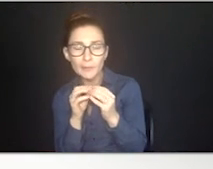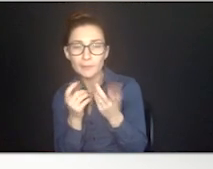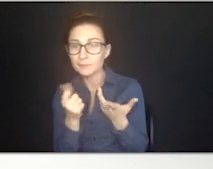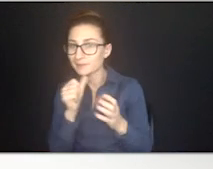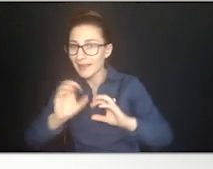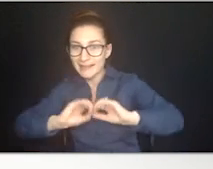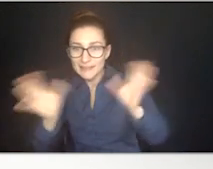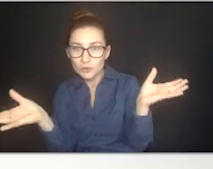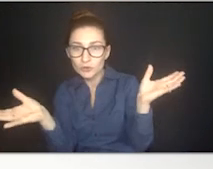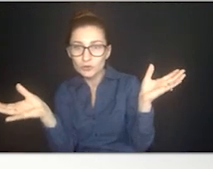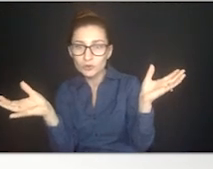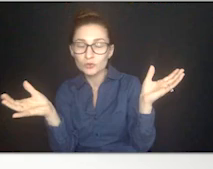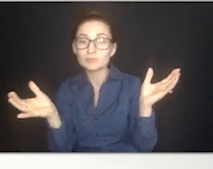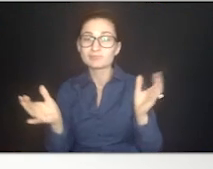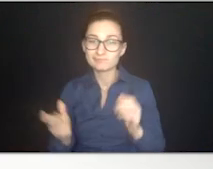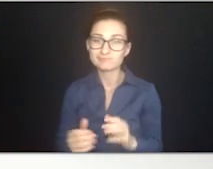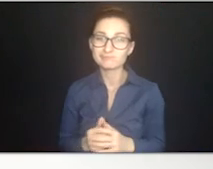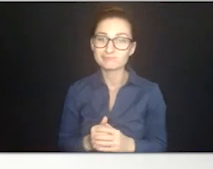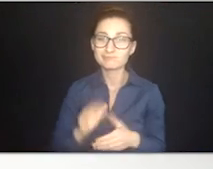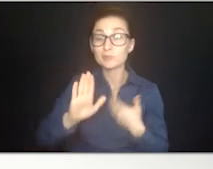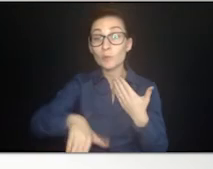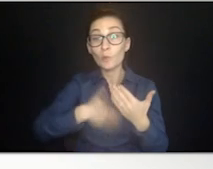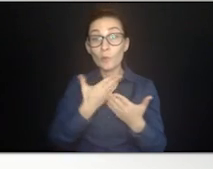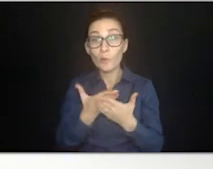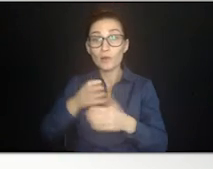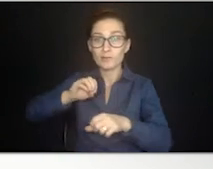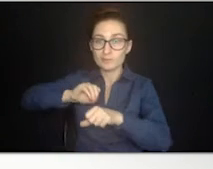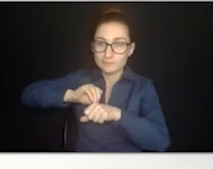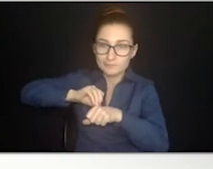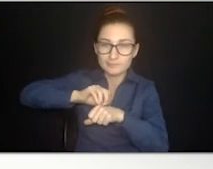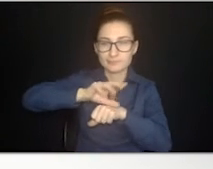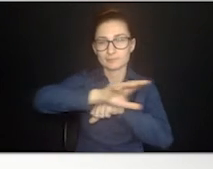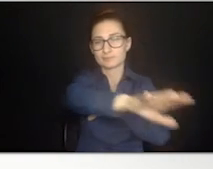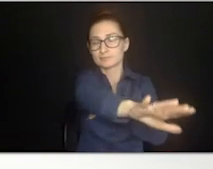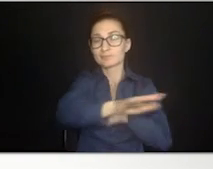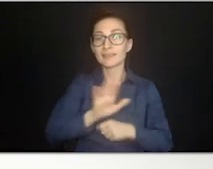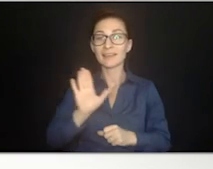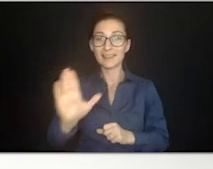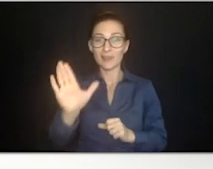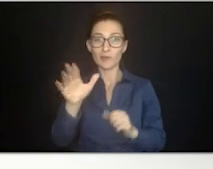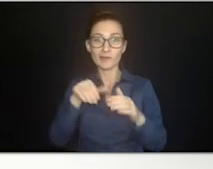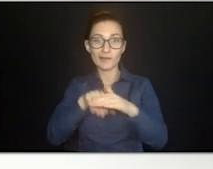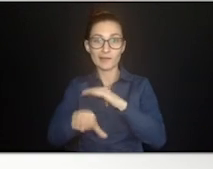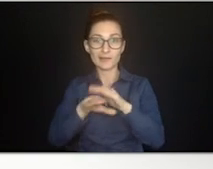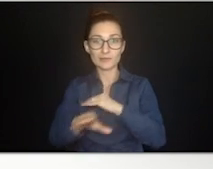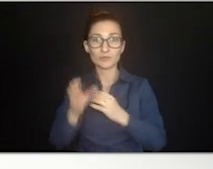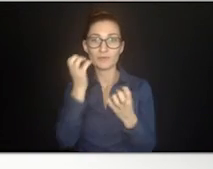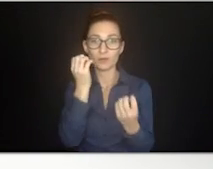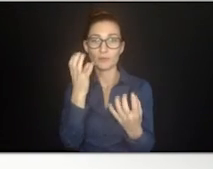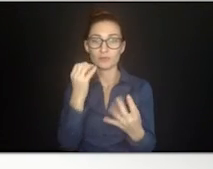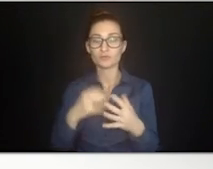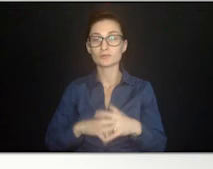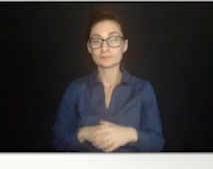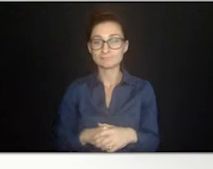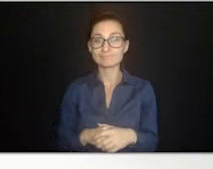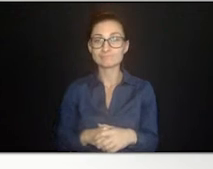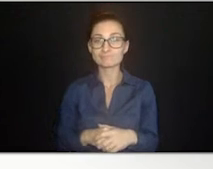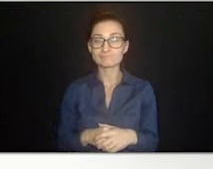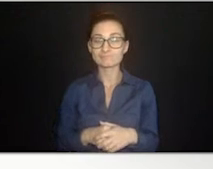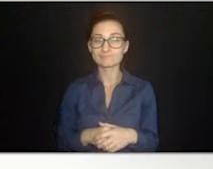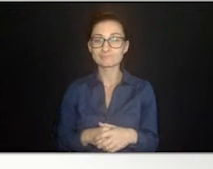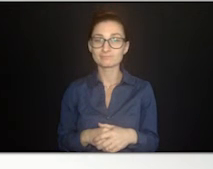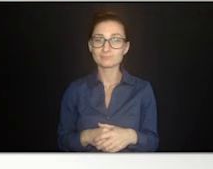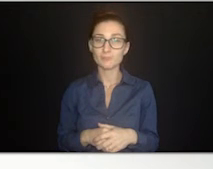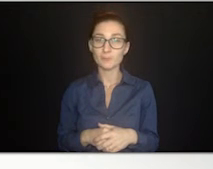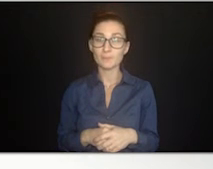could. All of these play into the role and the ability for someone to be able to access that information clearly.